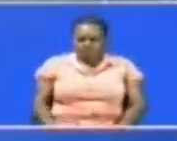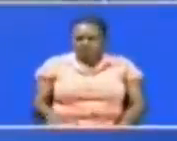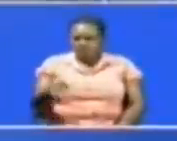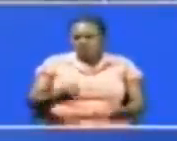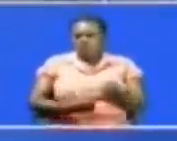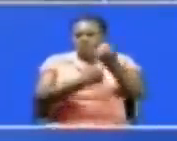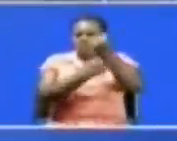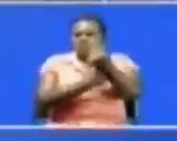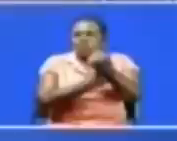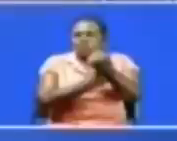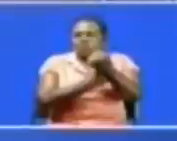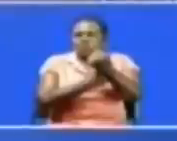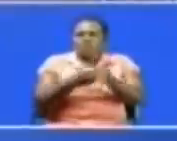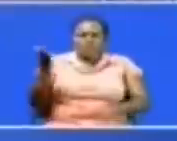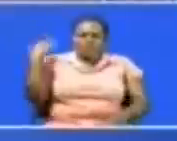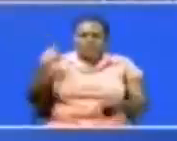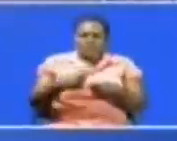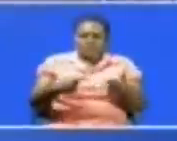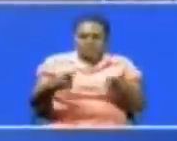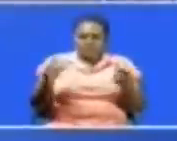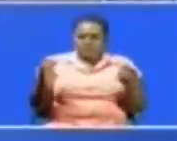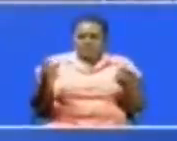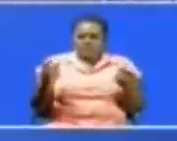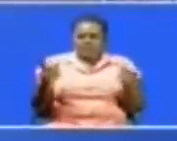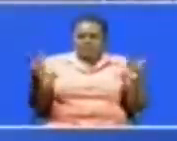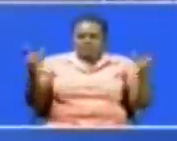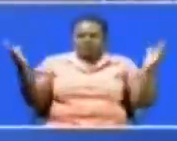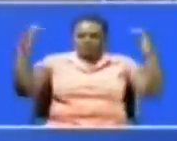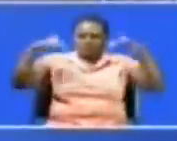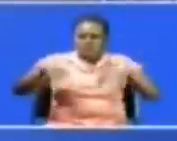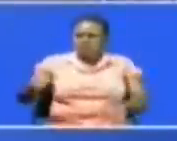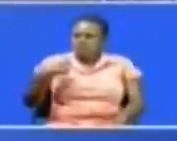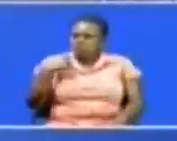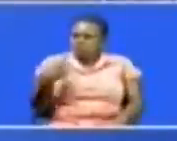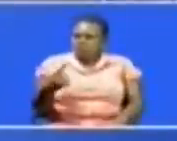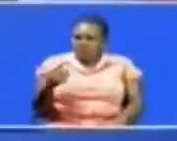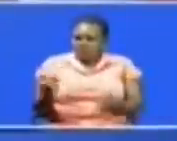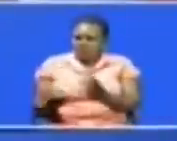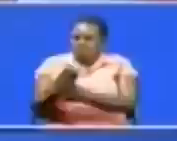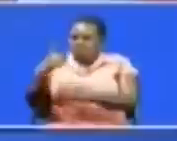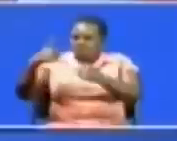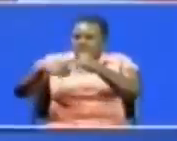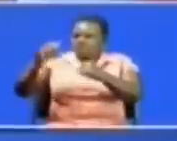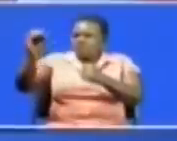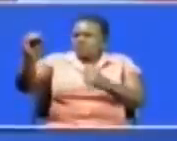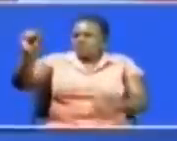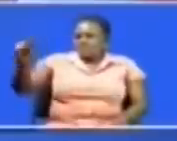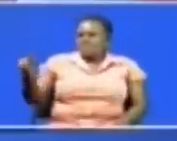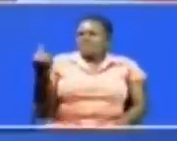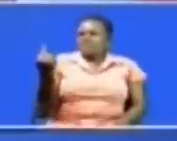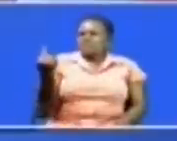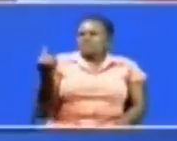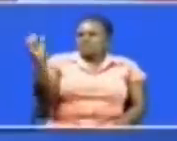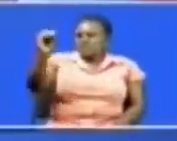that call we heard last year in that press conference when you argued that you produce 60%